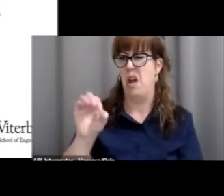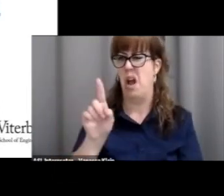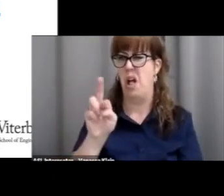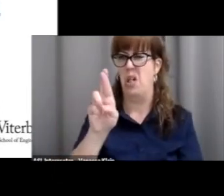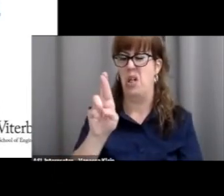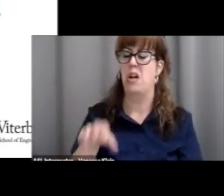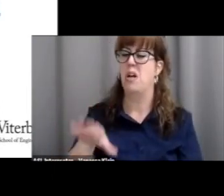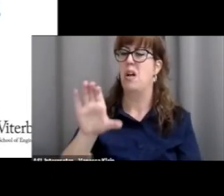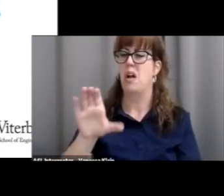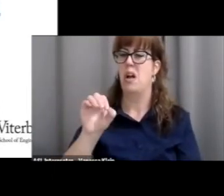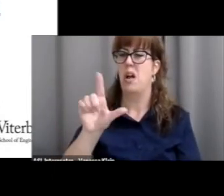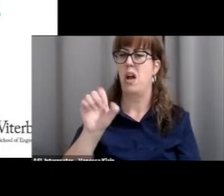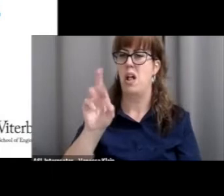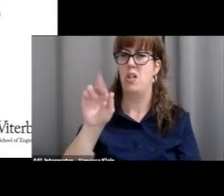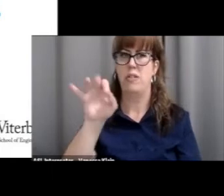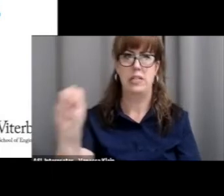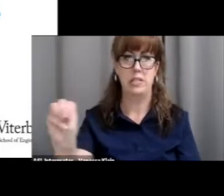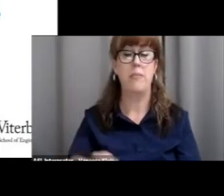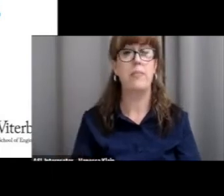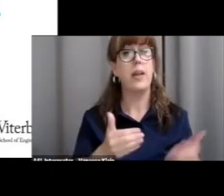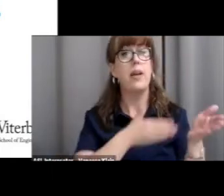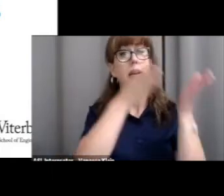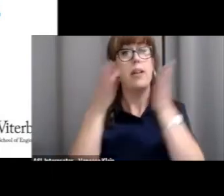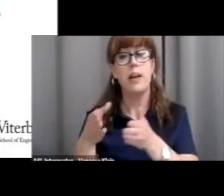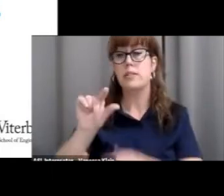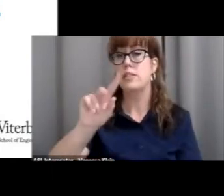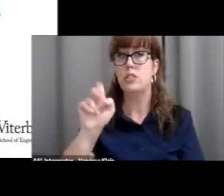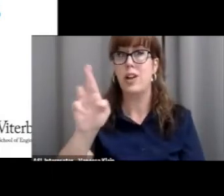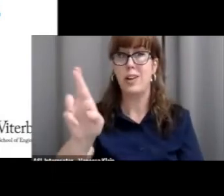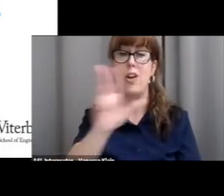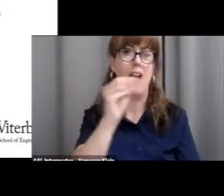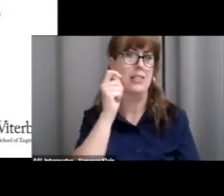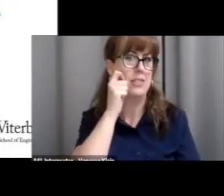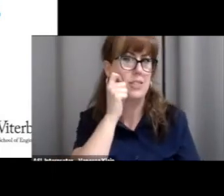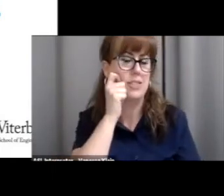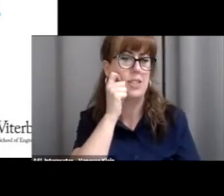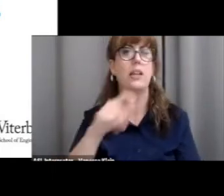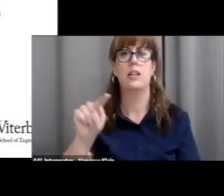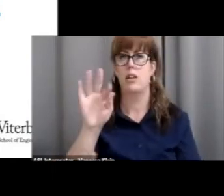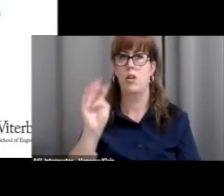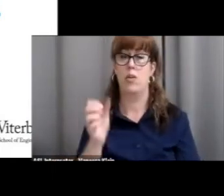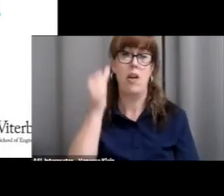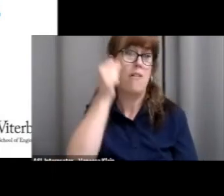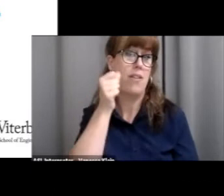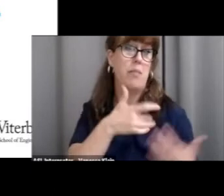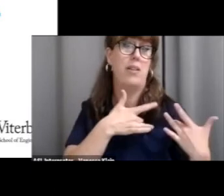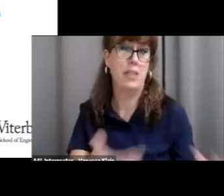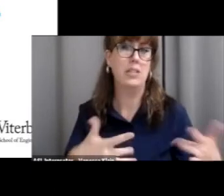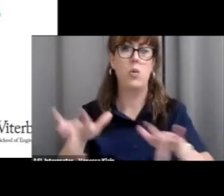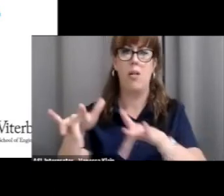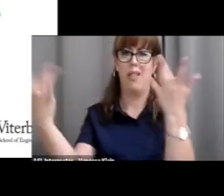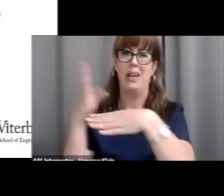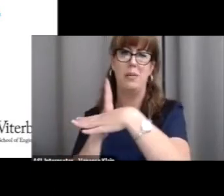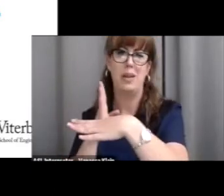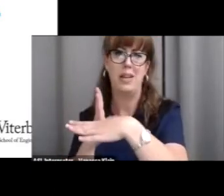Next, I wanted to move to gender and skin tone. So female characters are actually more likely to have light to medium light skin,